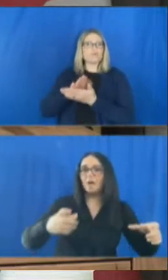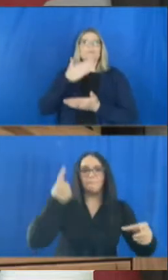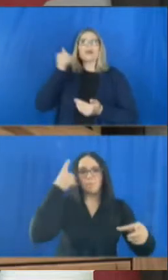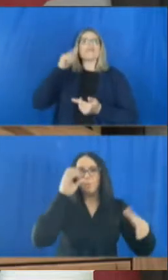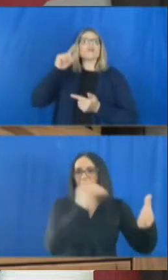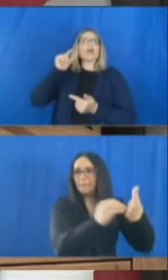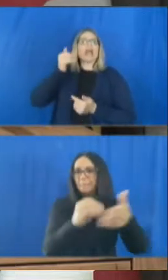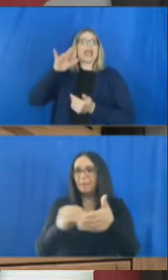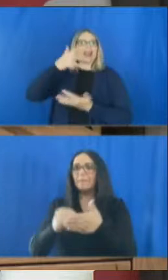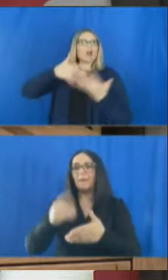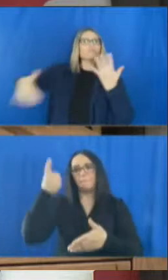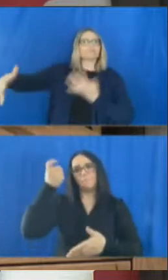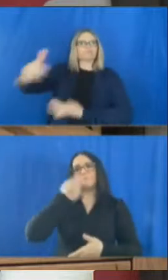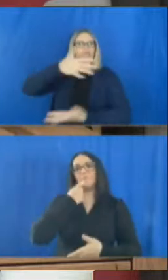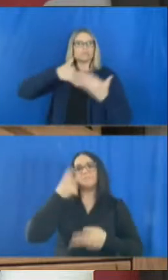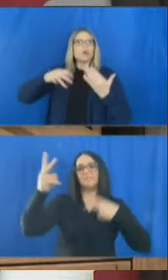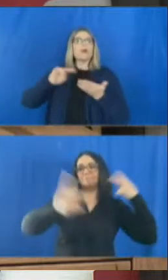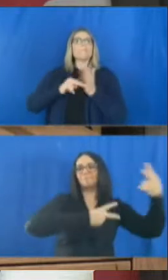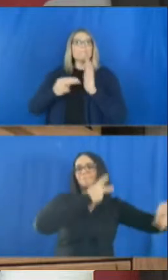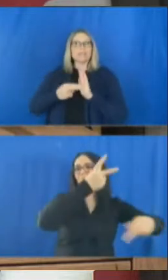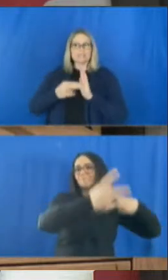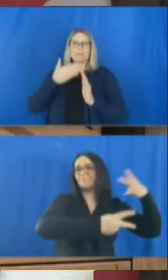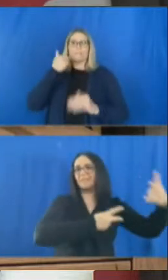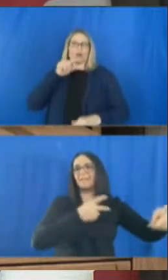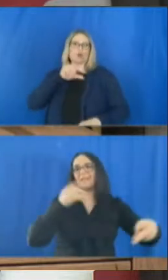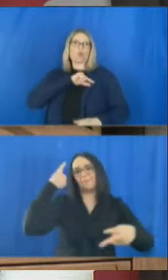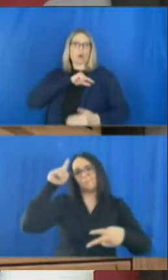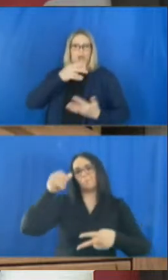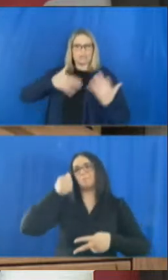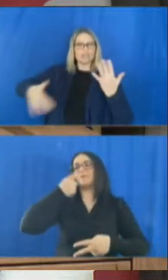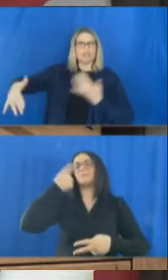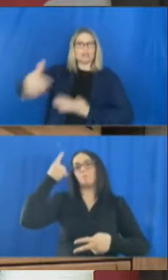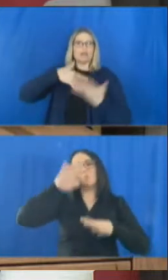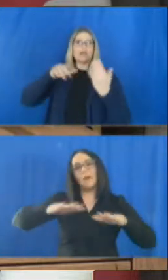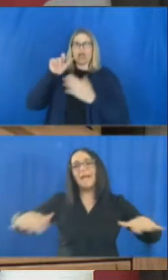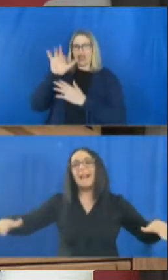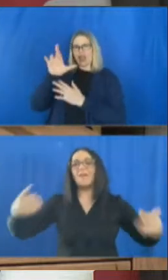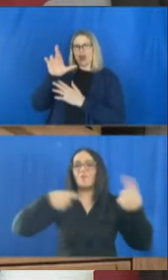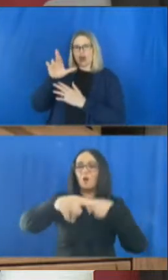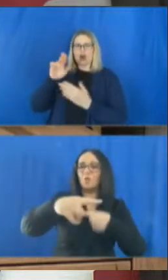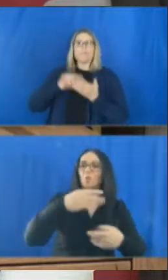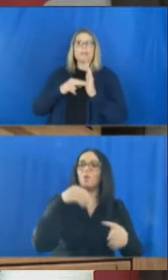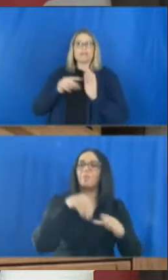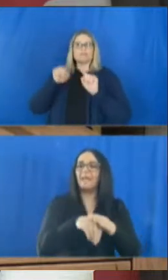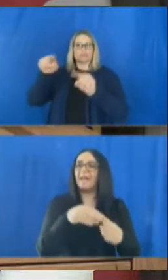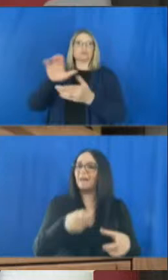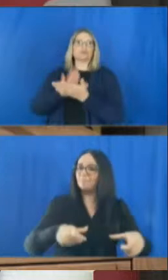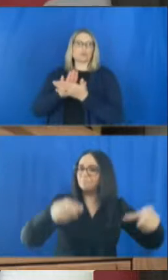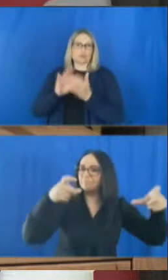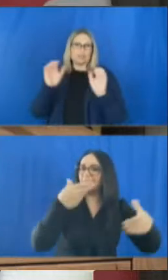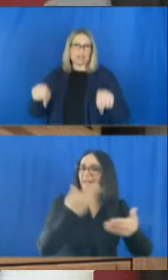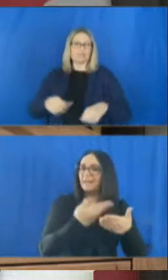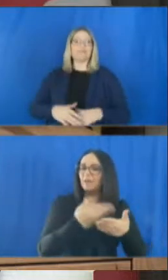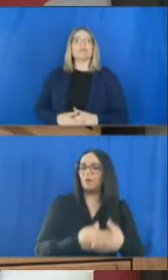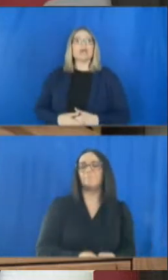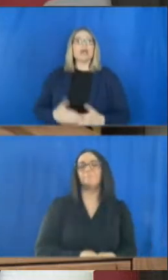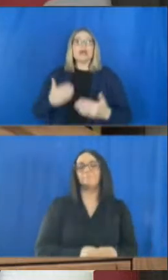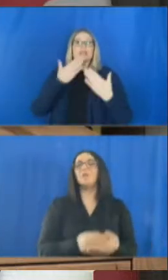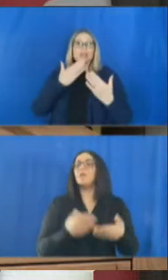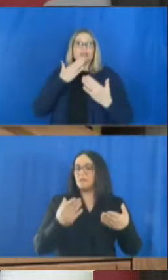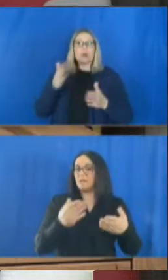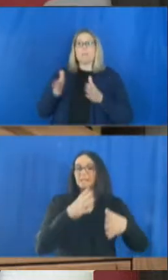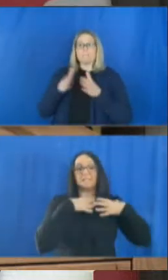Cabinet and COVID Cabinet have agreed to move New Brunswick to the Level 2 phase of the winter plan, effective tomorrow night at 11:59